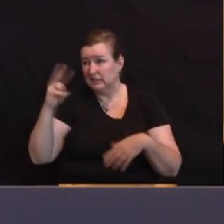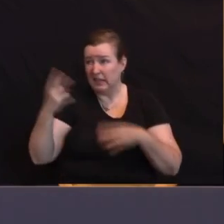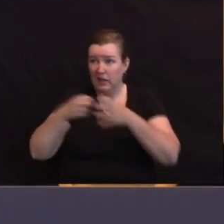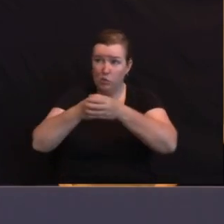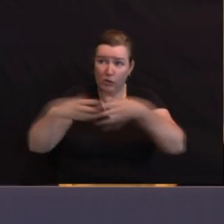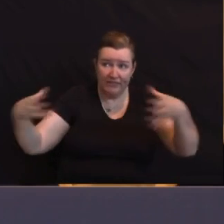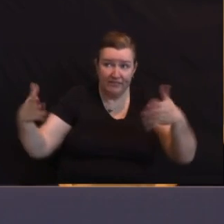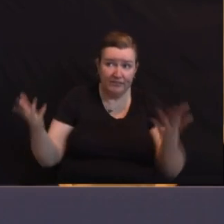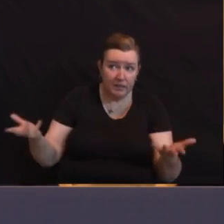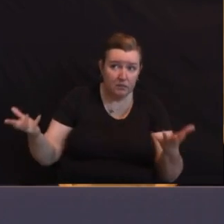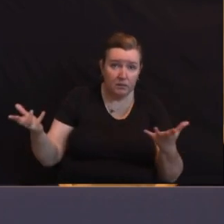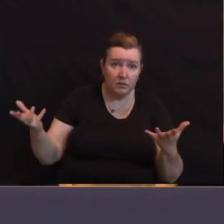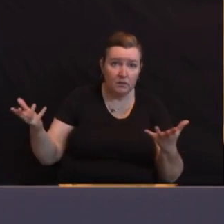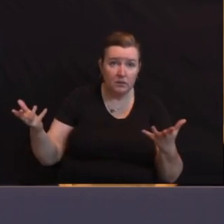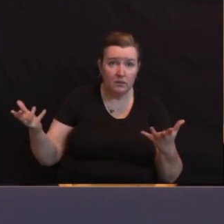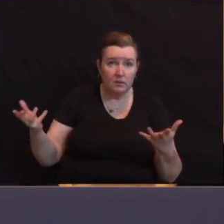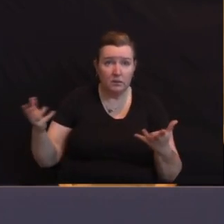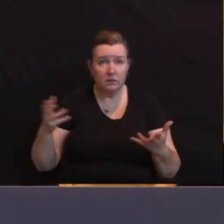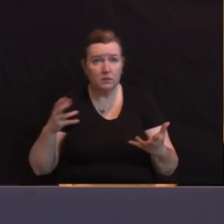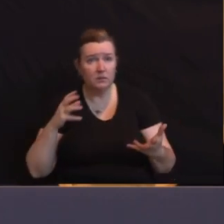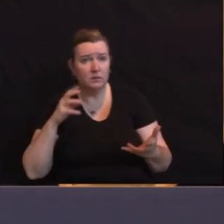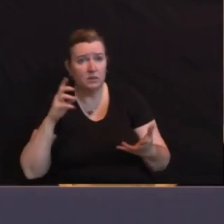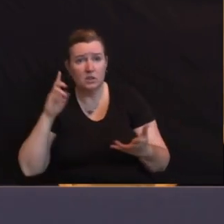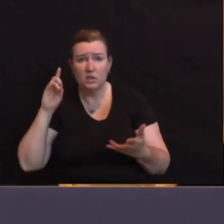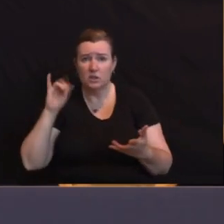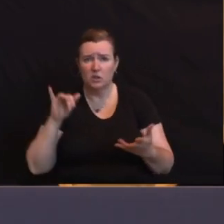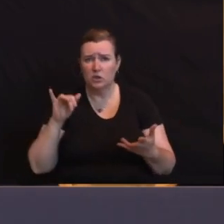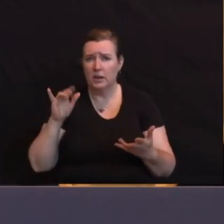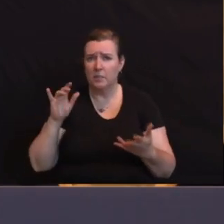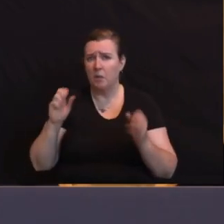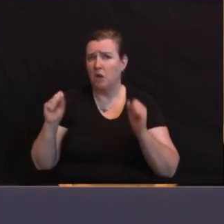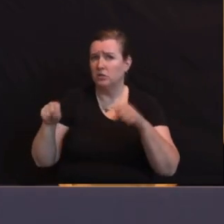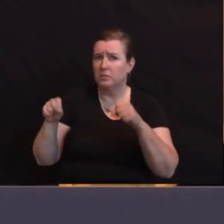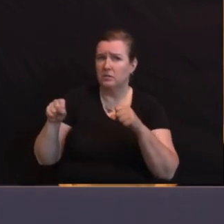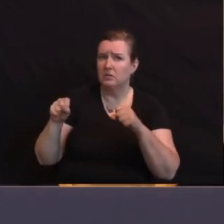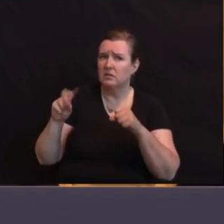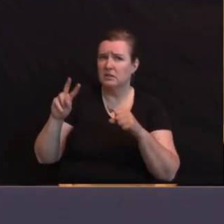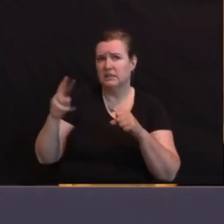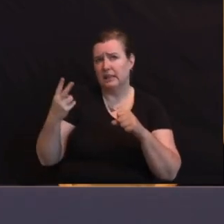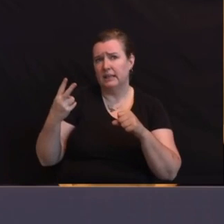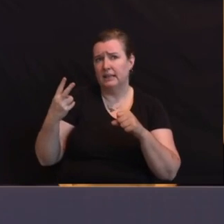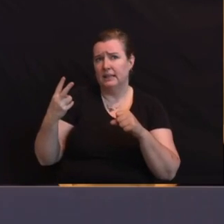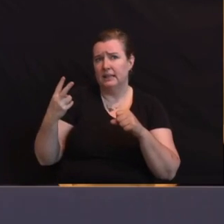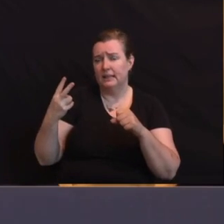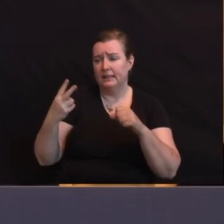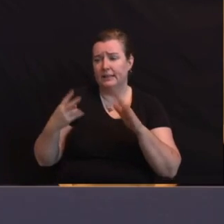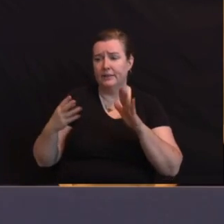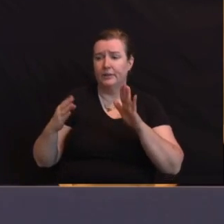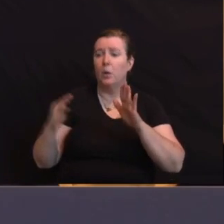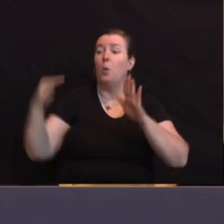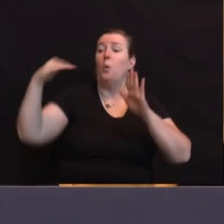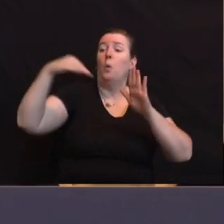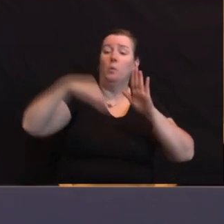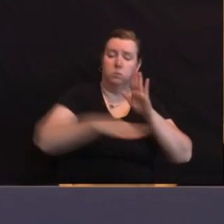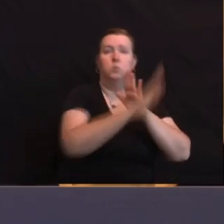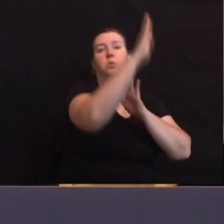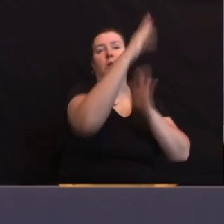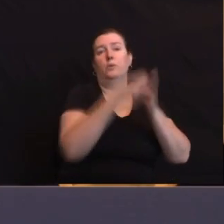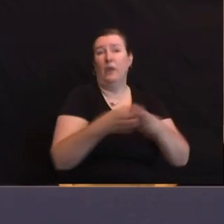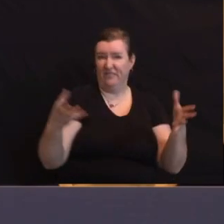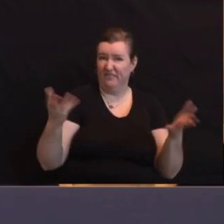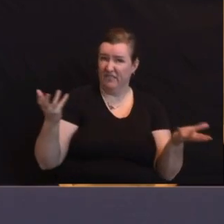just mentioned, you know, that looks like it's possible or probable. I mean, could this be the start of it? It's not